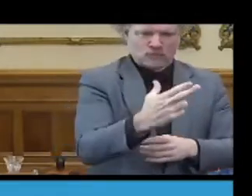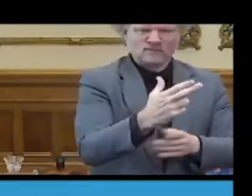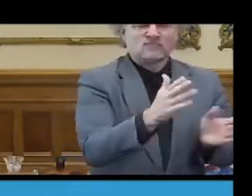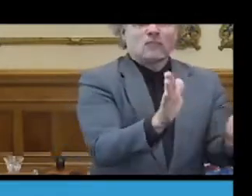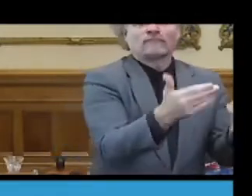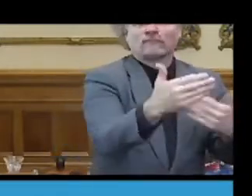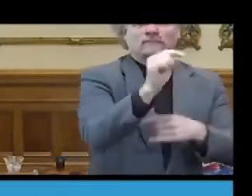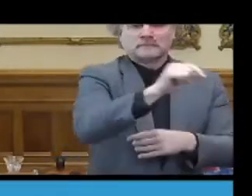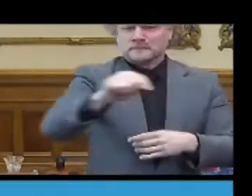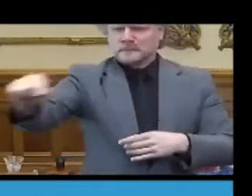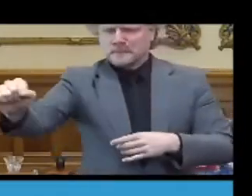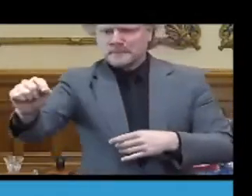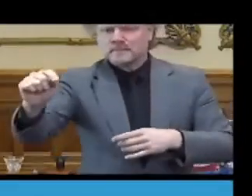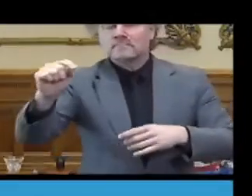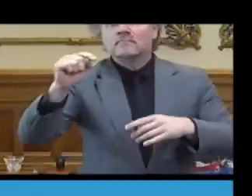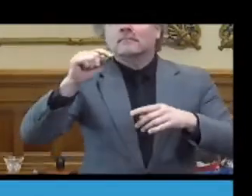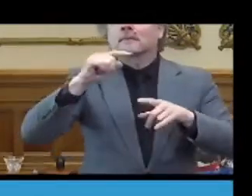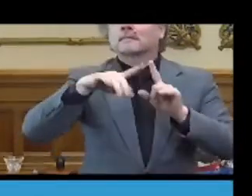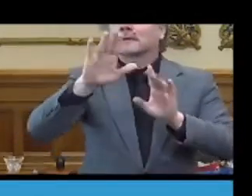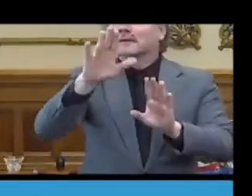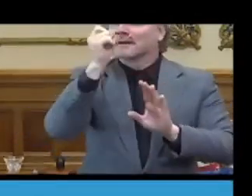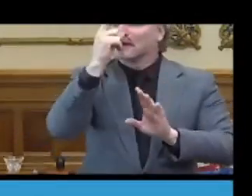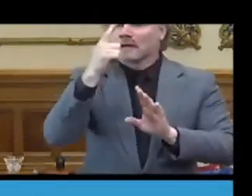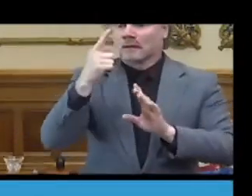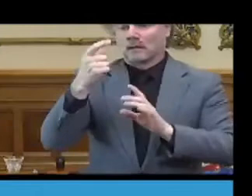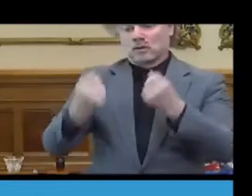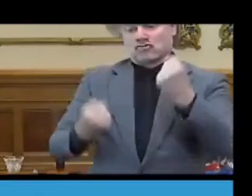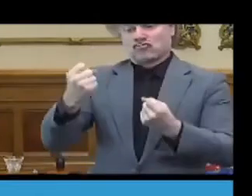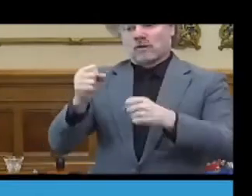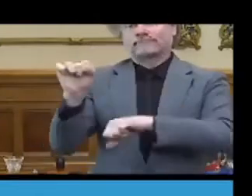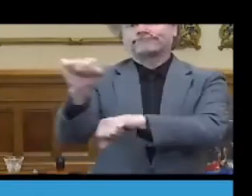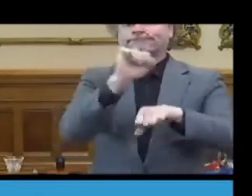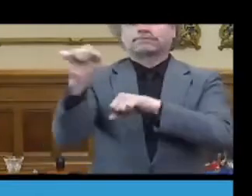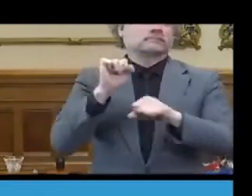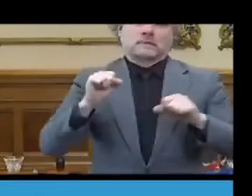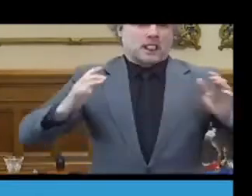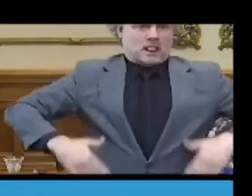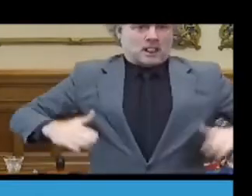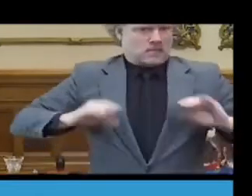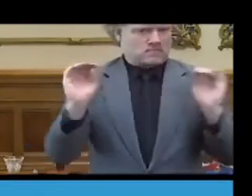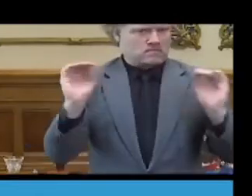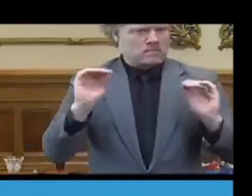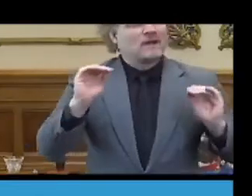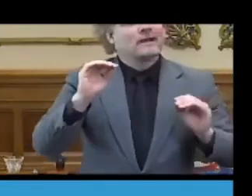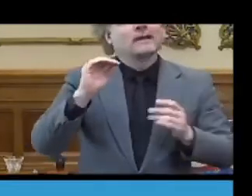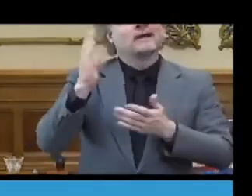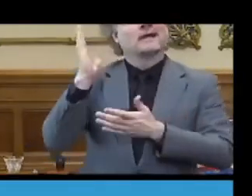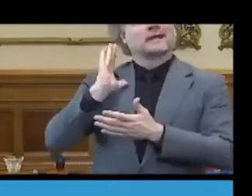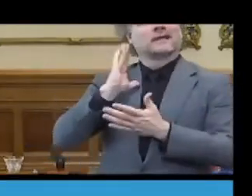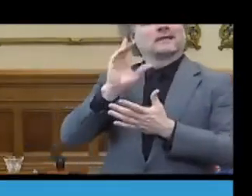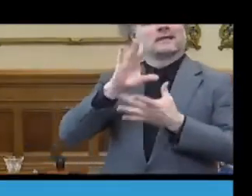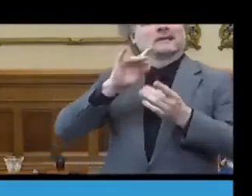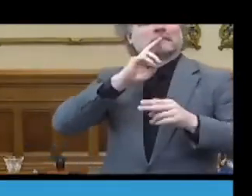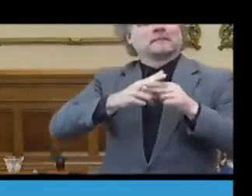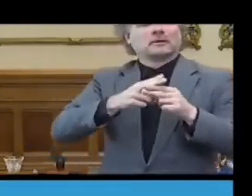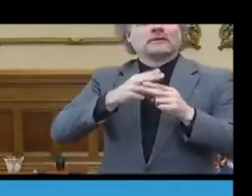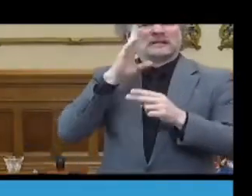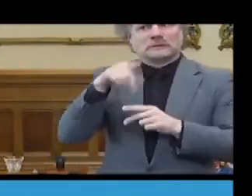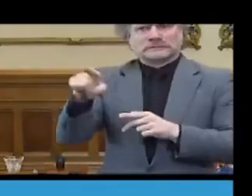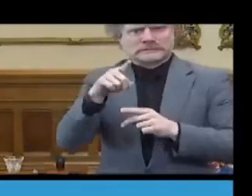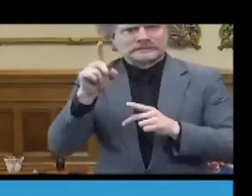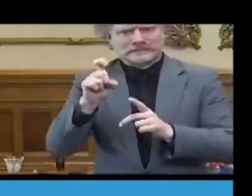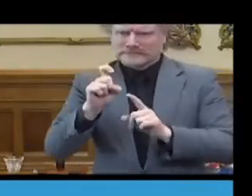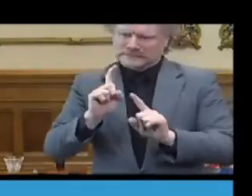offices, but we are still not doing drive exams. As we noted earlier, we know that there are a lot of folks who need to get to